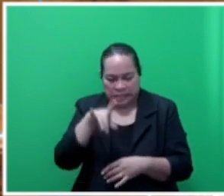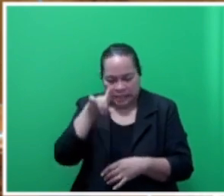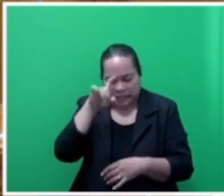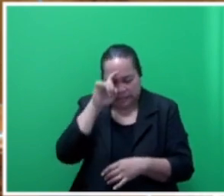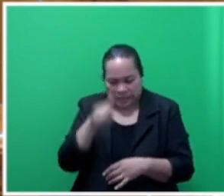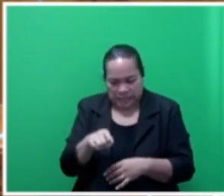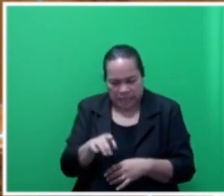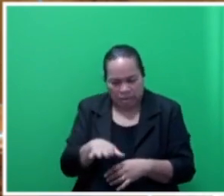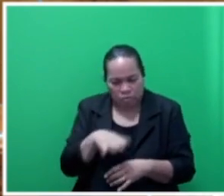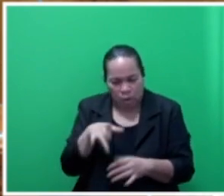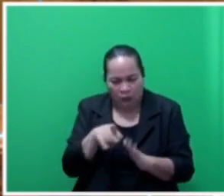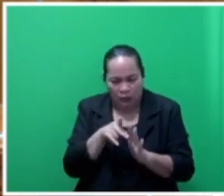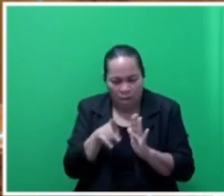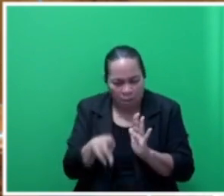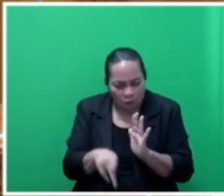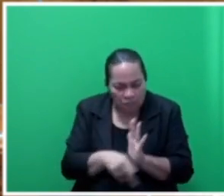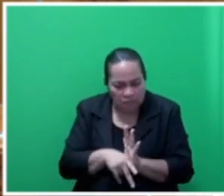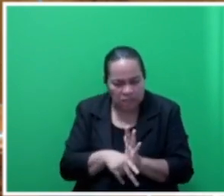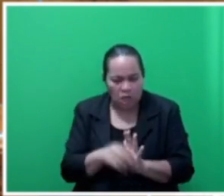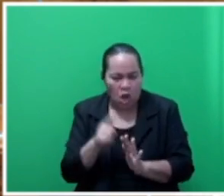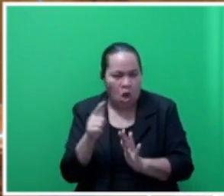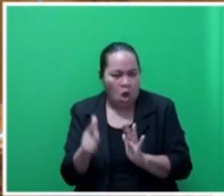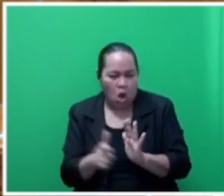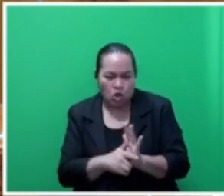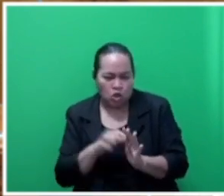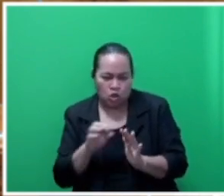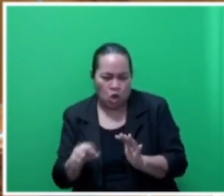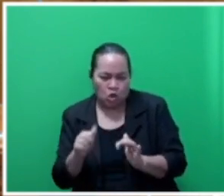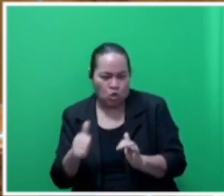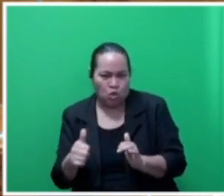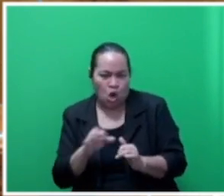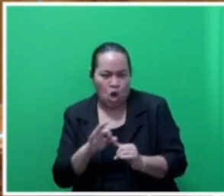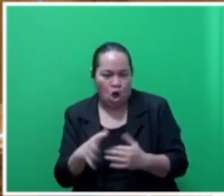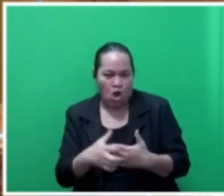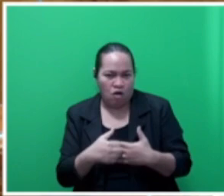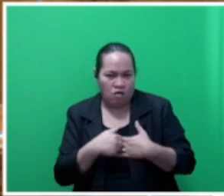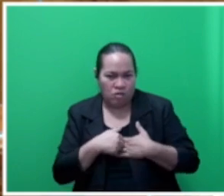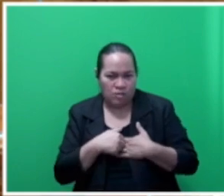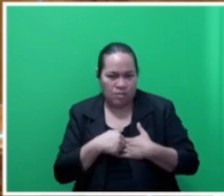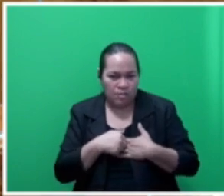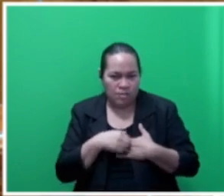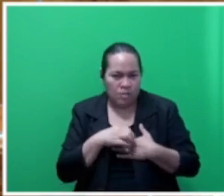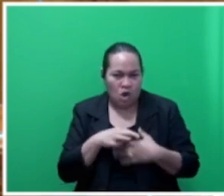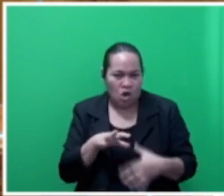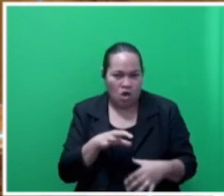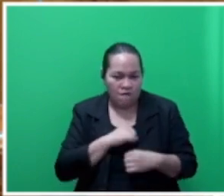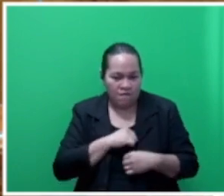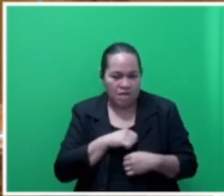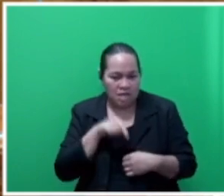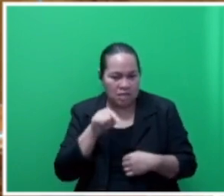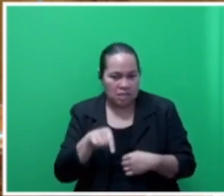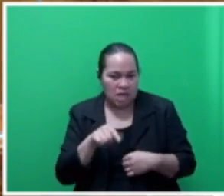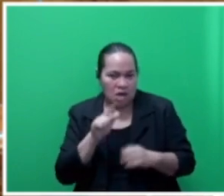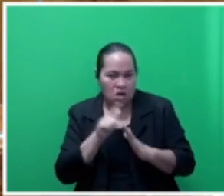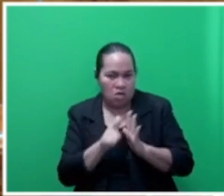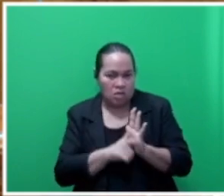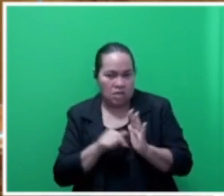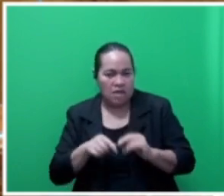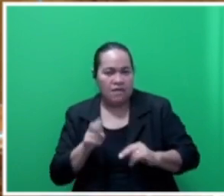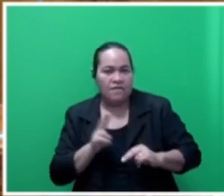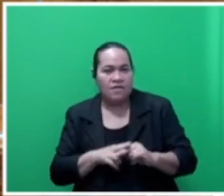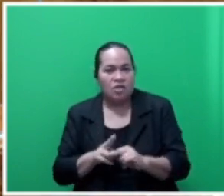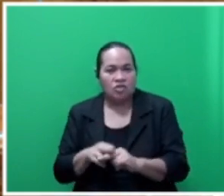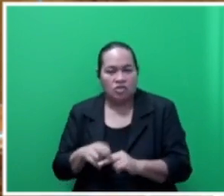poor policies, poor laws, and other situations and human rights abuse that are